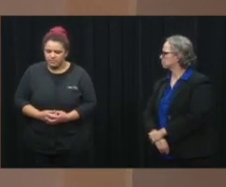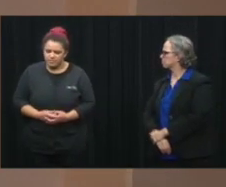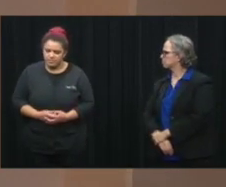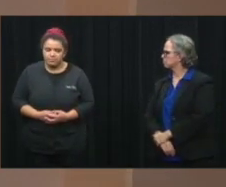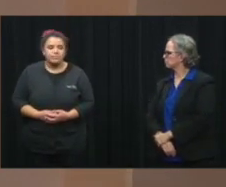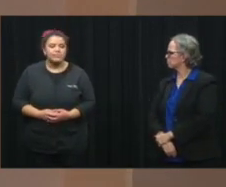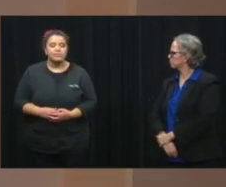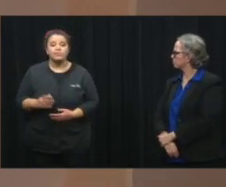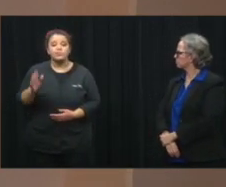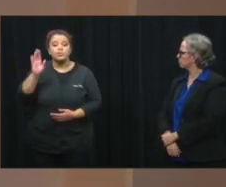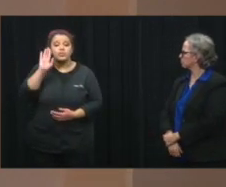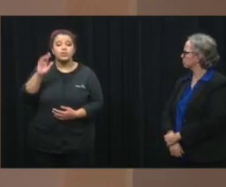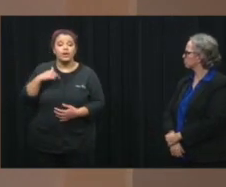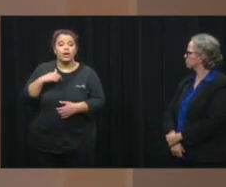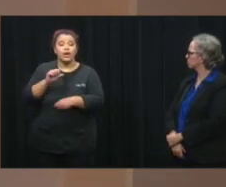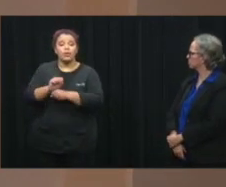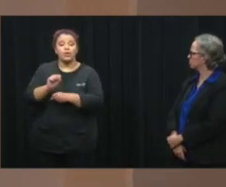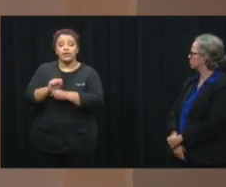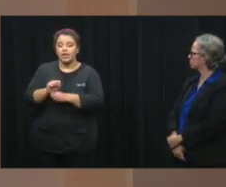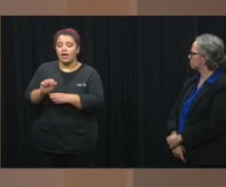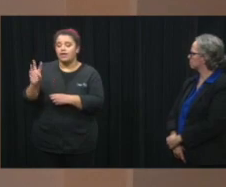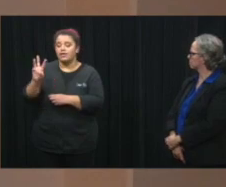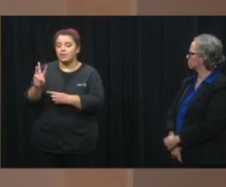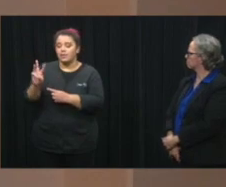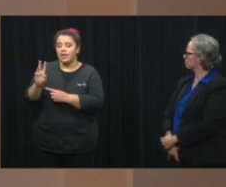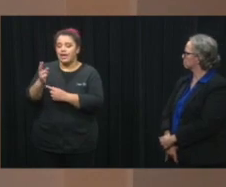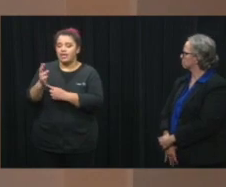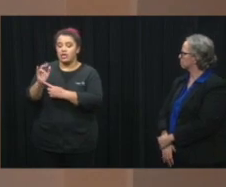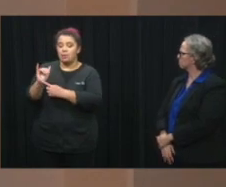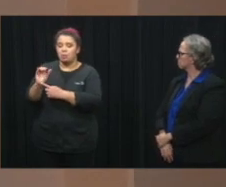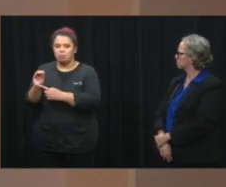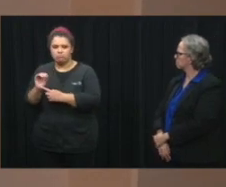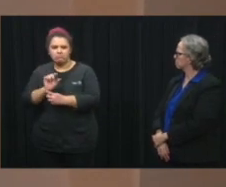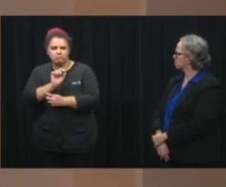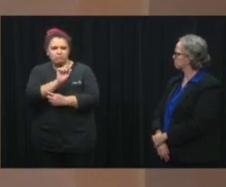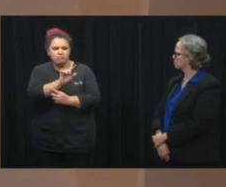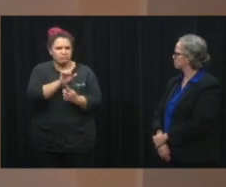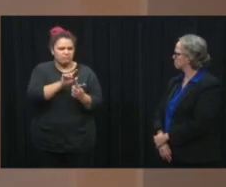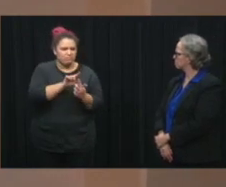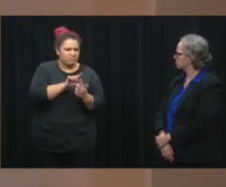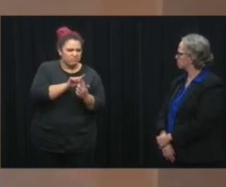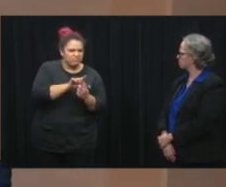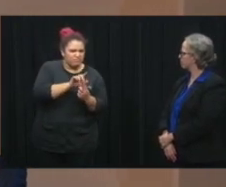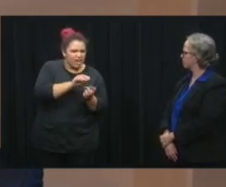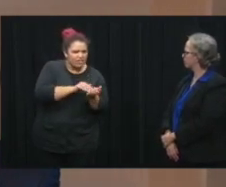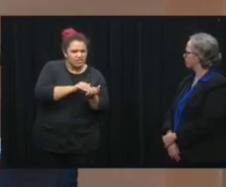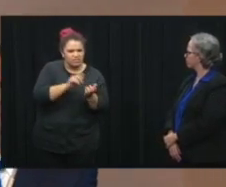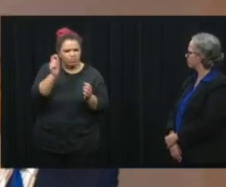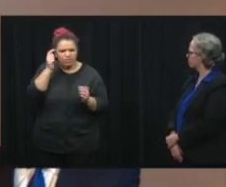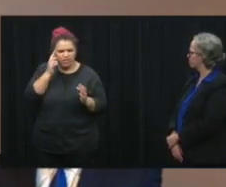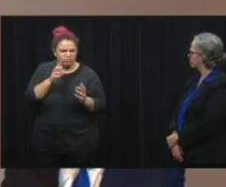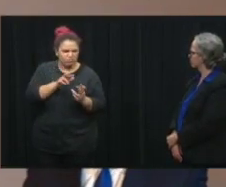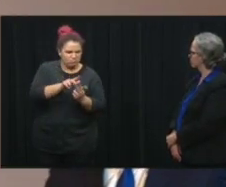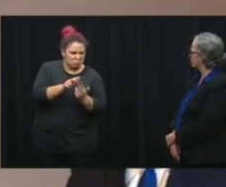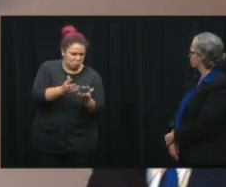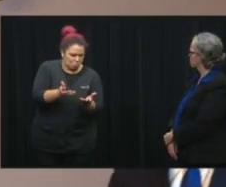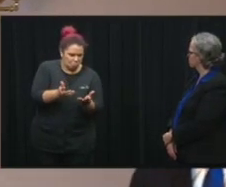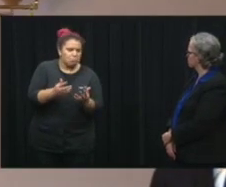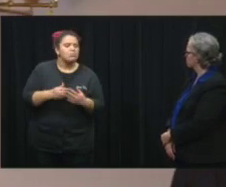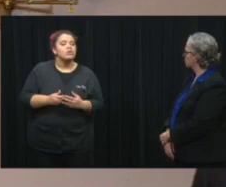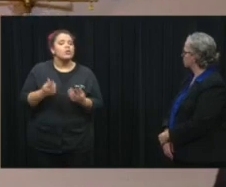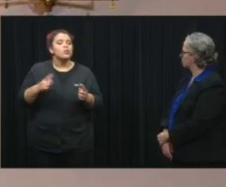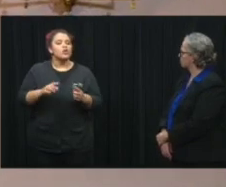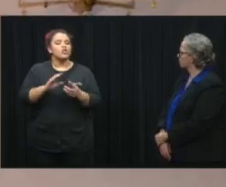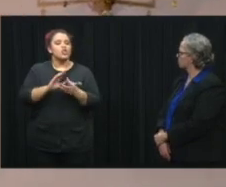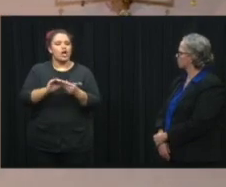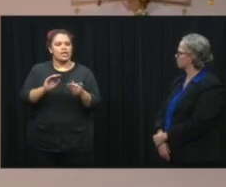Sean Cudahy with WHIO. Question for either Dr. Acton or Governor DeWine. When we talk about a build out with the hospitals